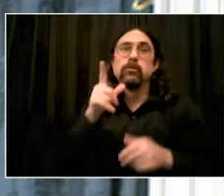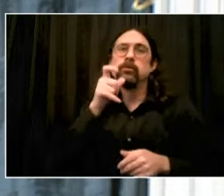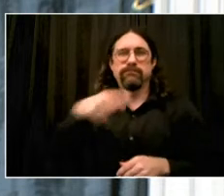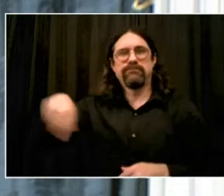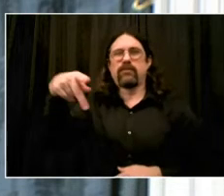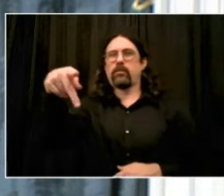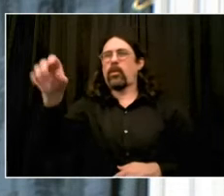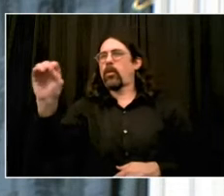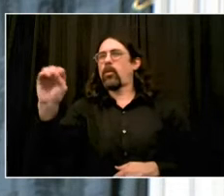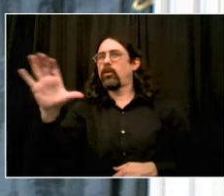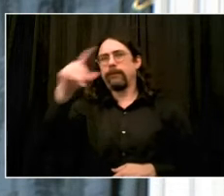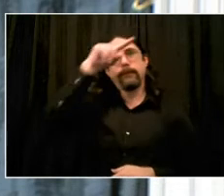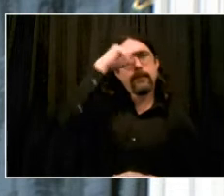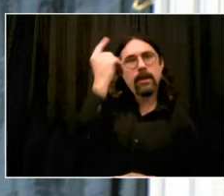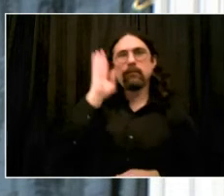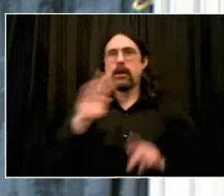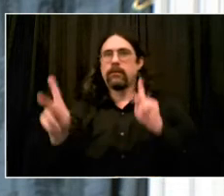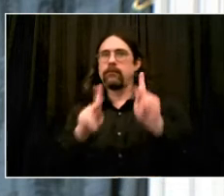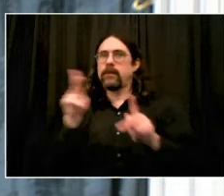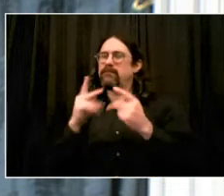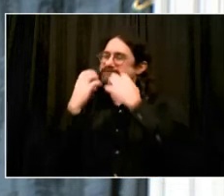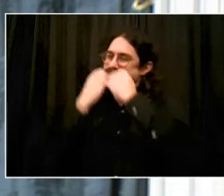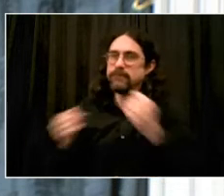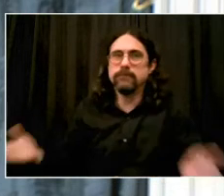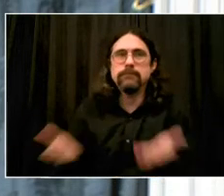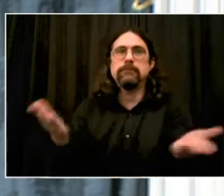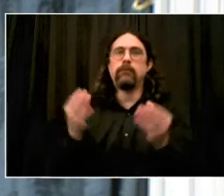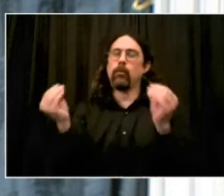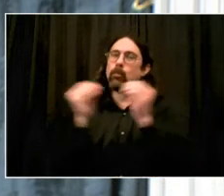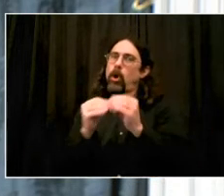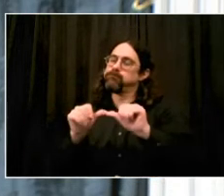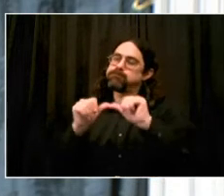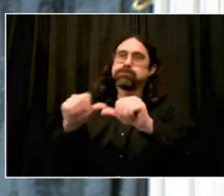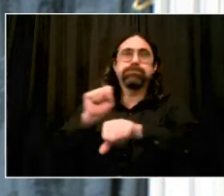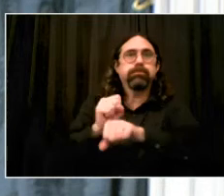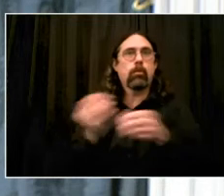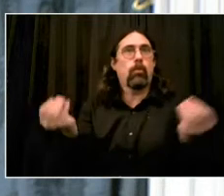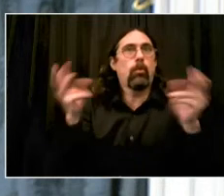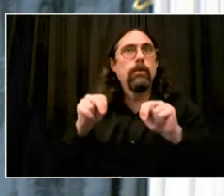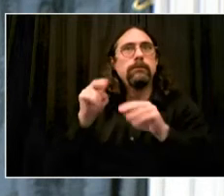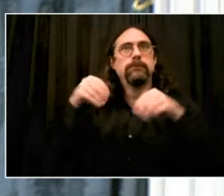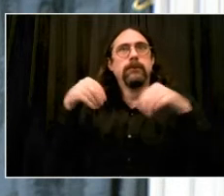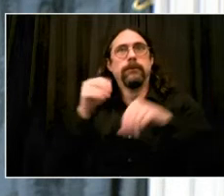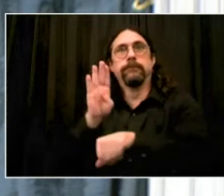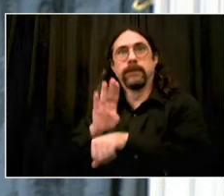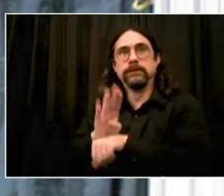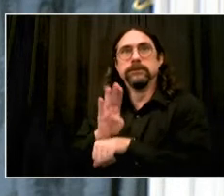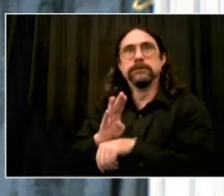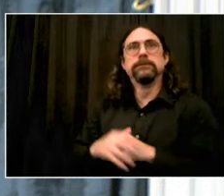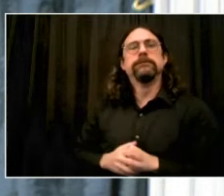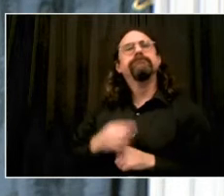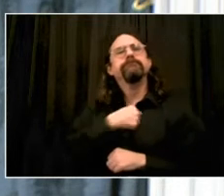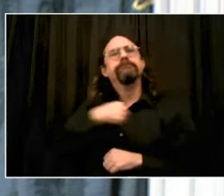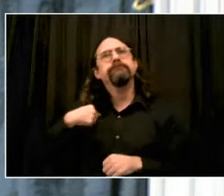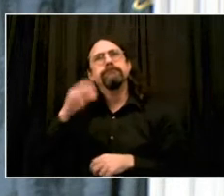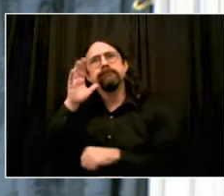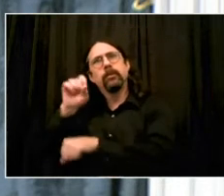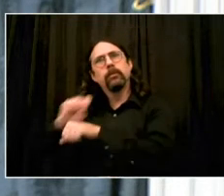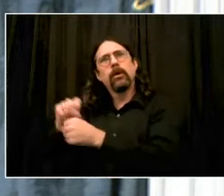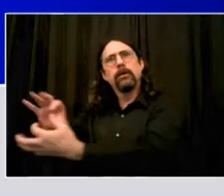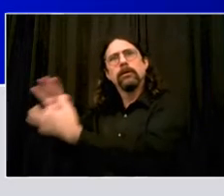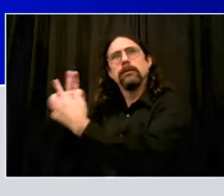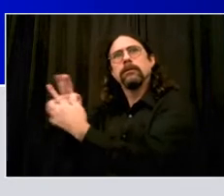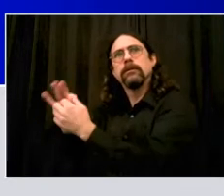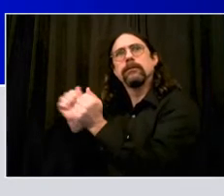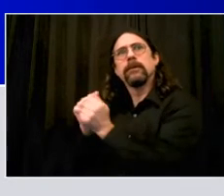a champion of worker ownership on the council. Today, we are launching Owner to Owners Hotline, as the mayor said, as part